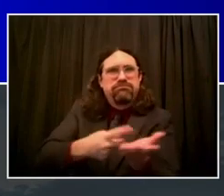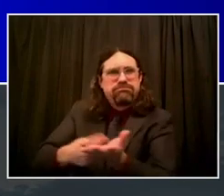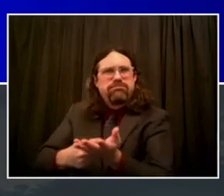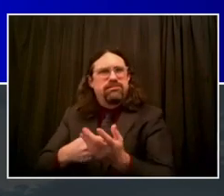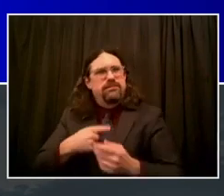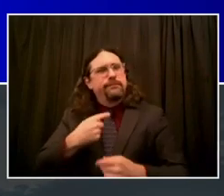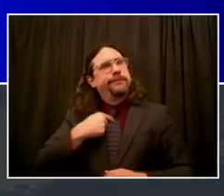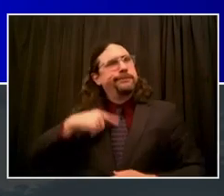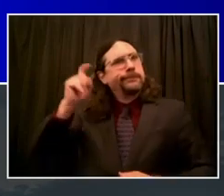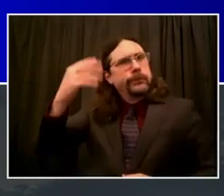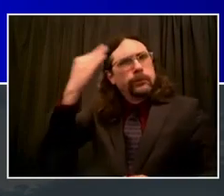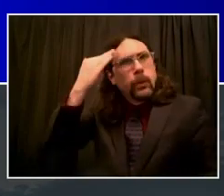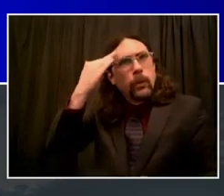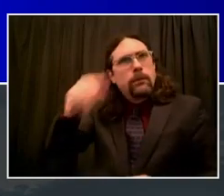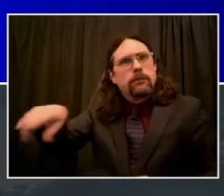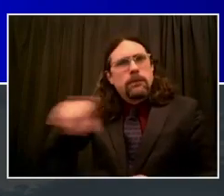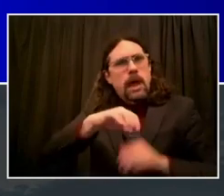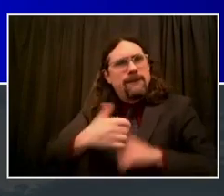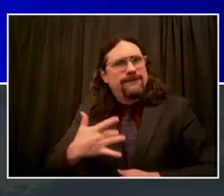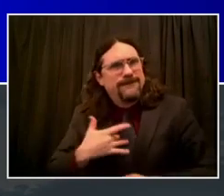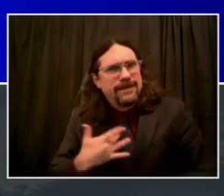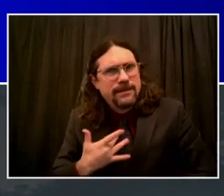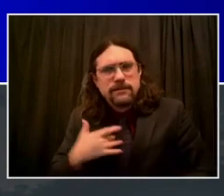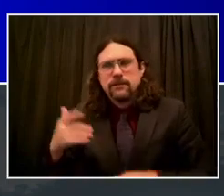signage at workplaces.